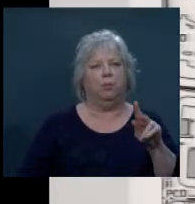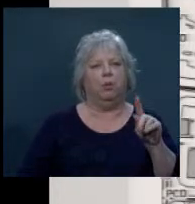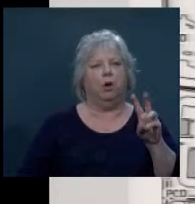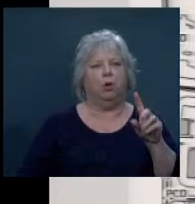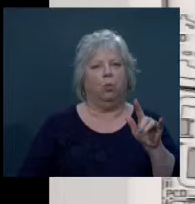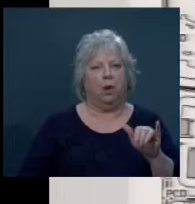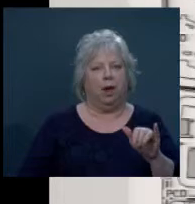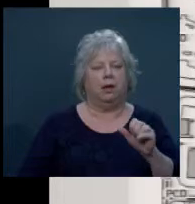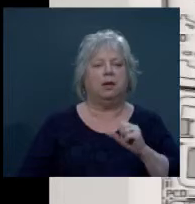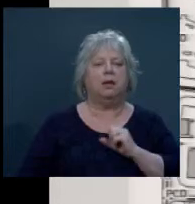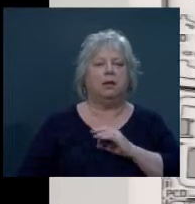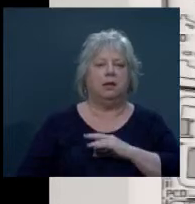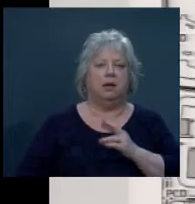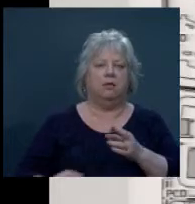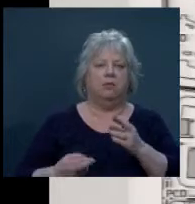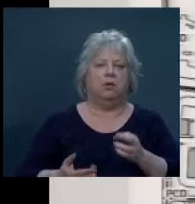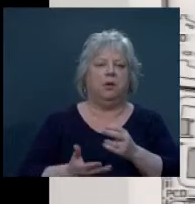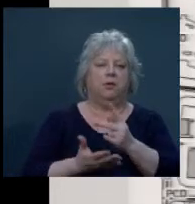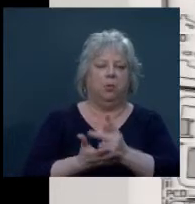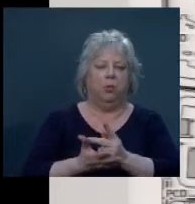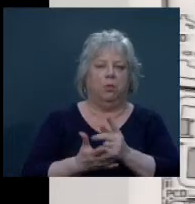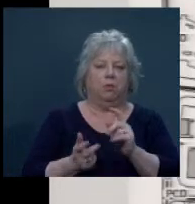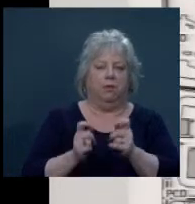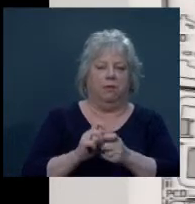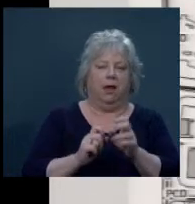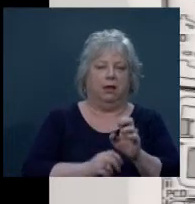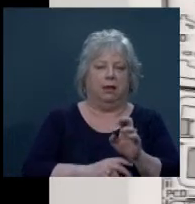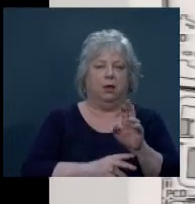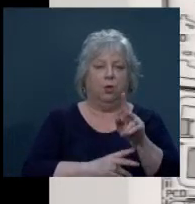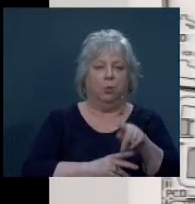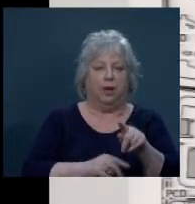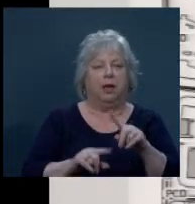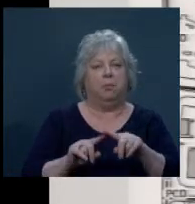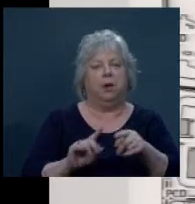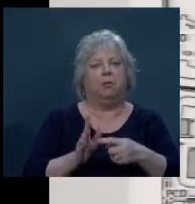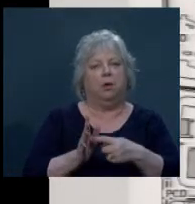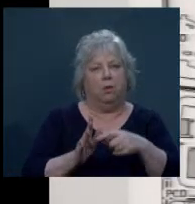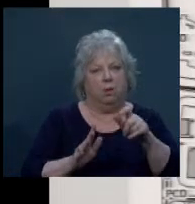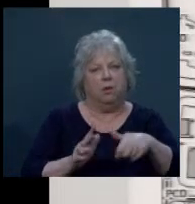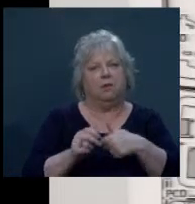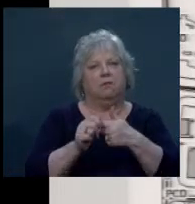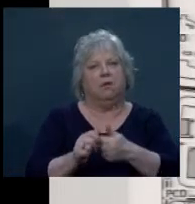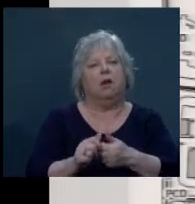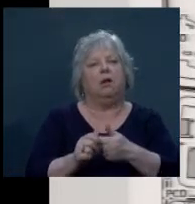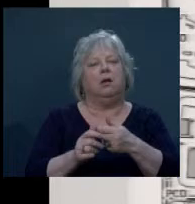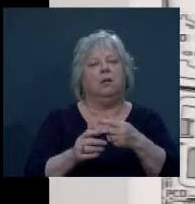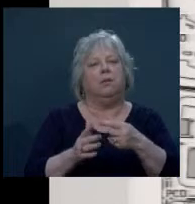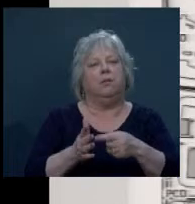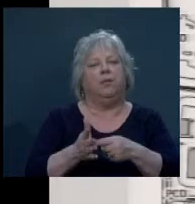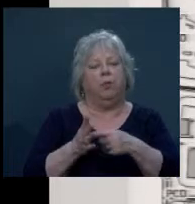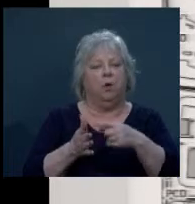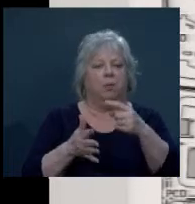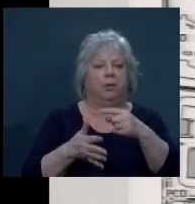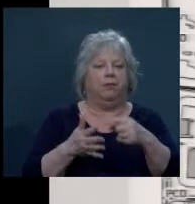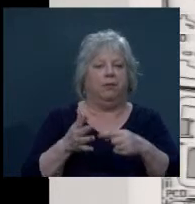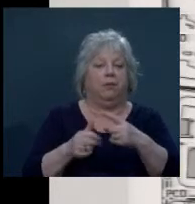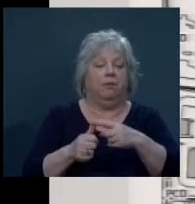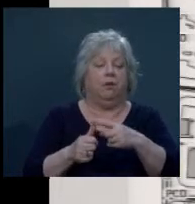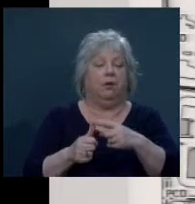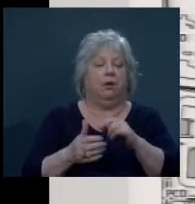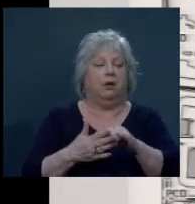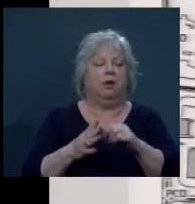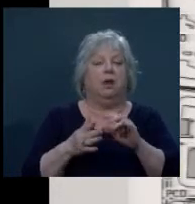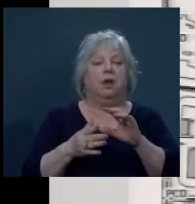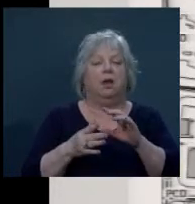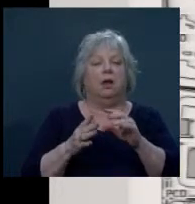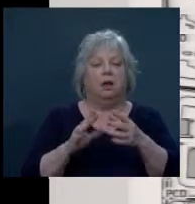recommends approval of the requested revised CUP subject to compliance with the following conditions. First, being compliance with comments and